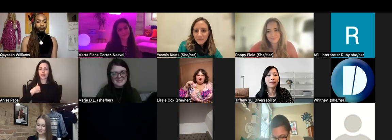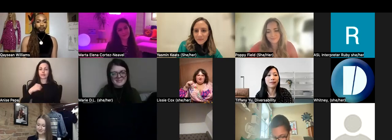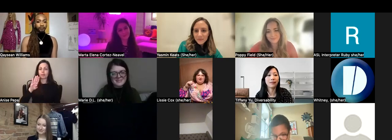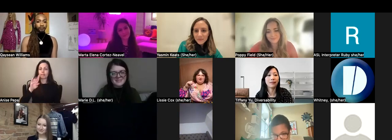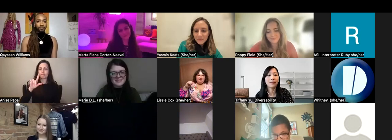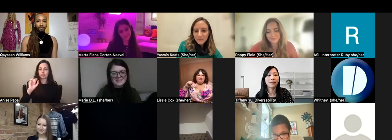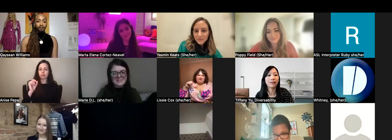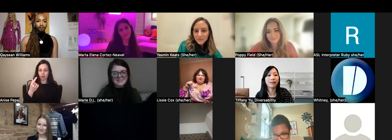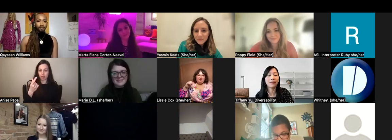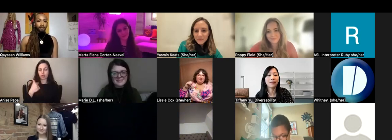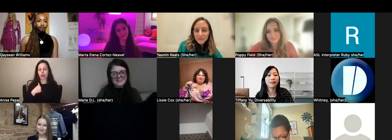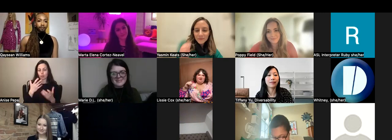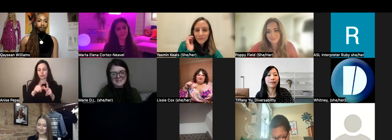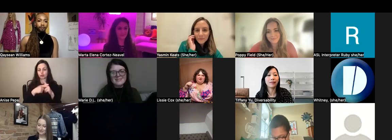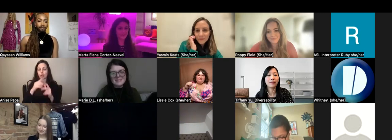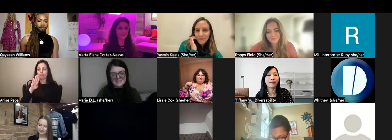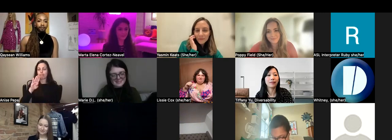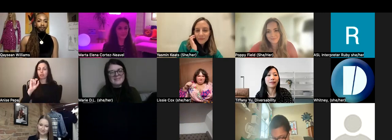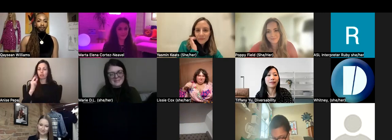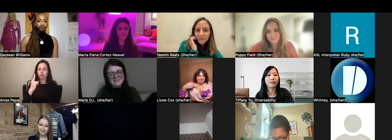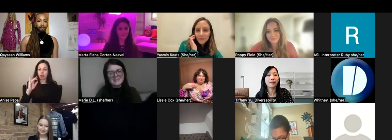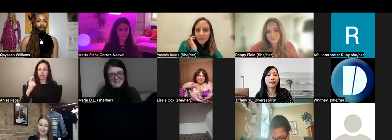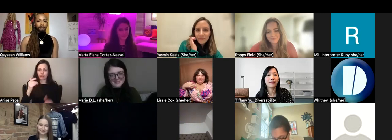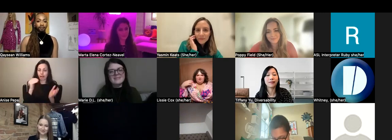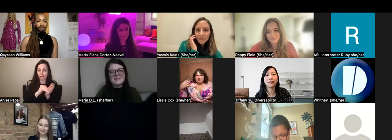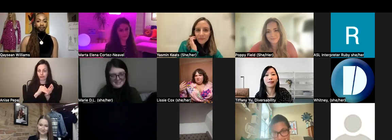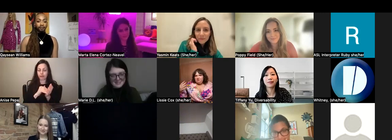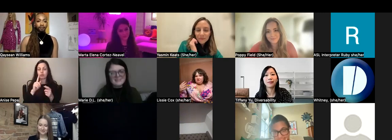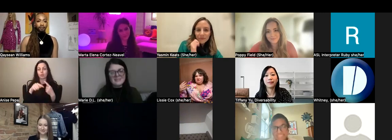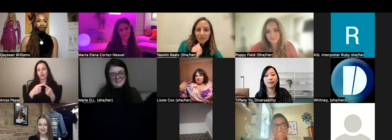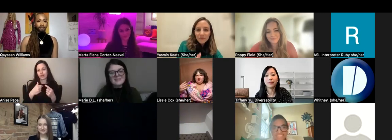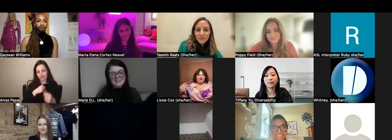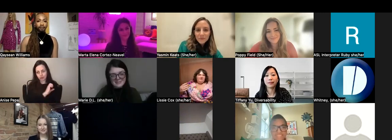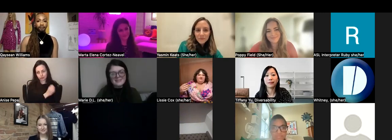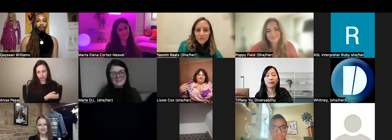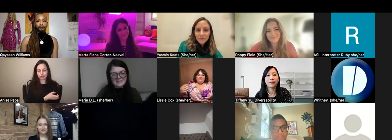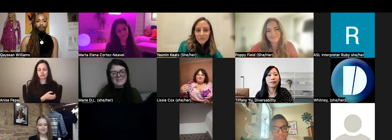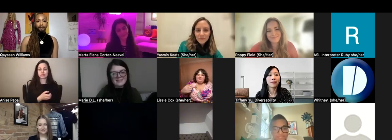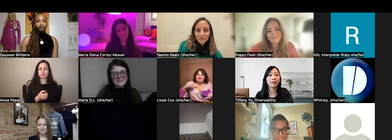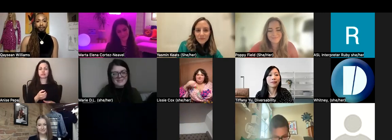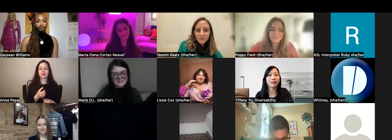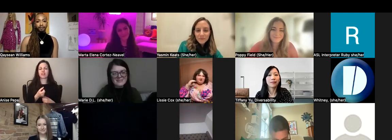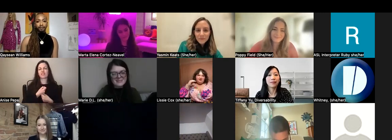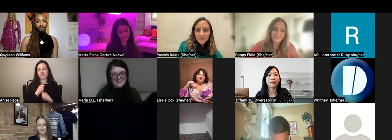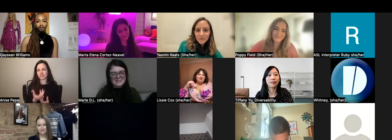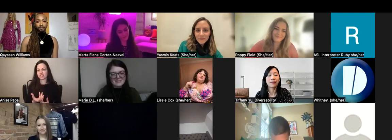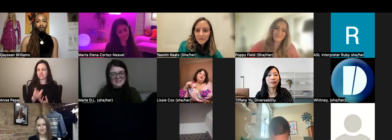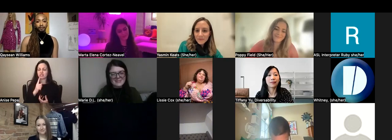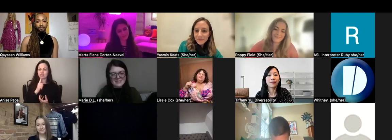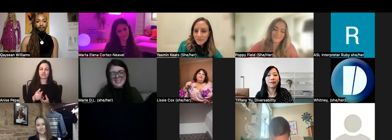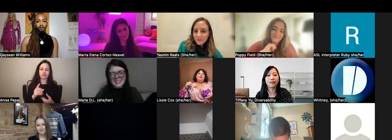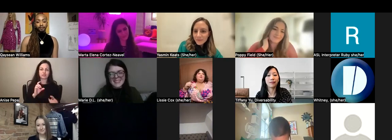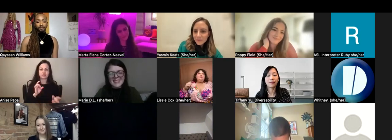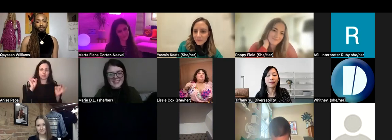start blogging again eventually when I have energy. Fatigue has been killing